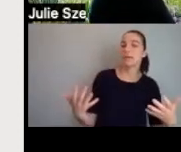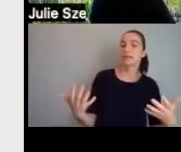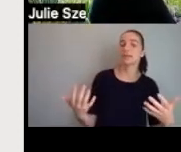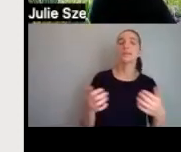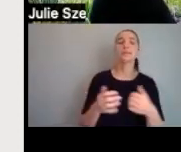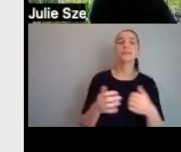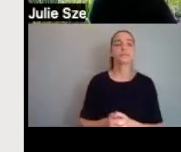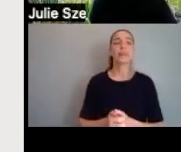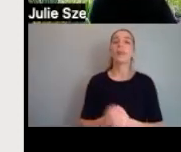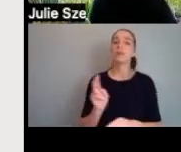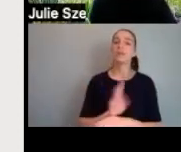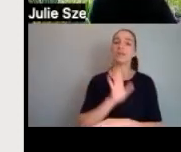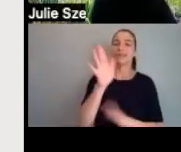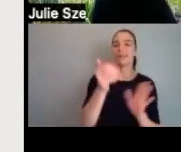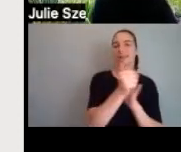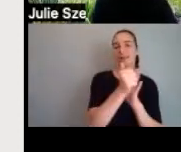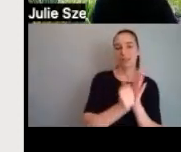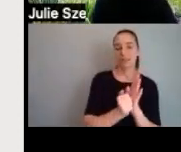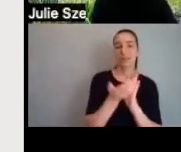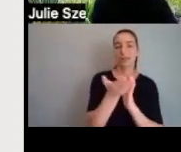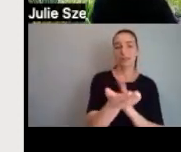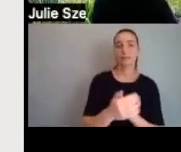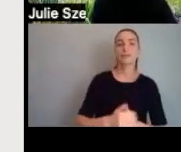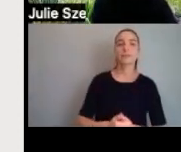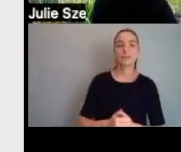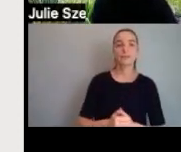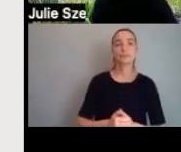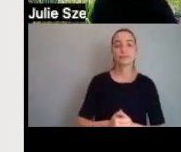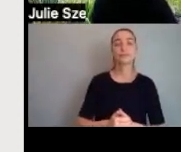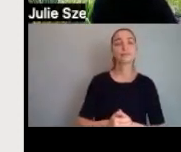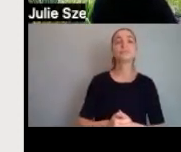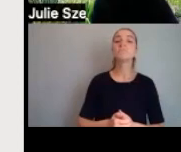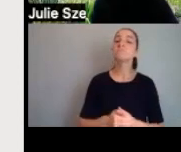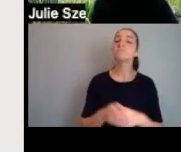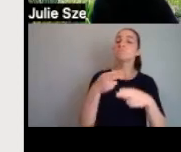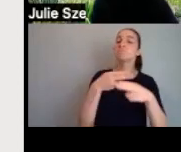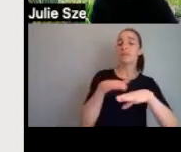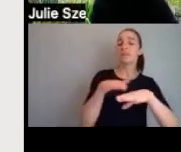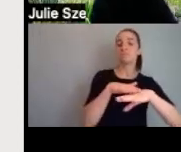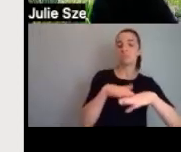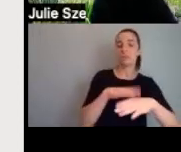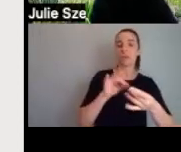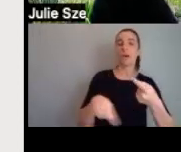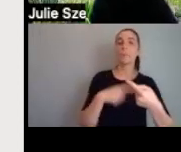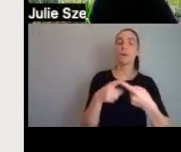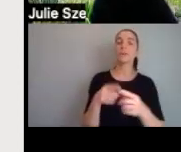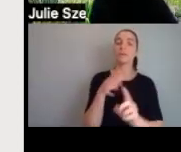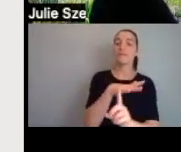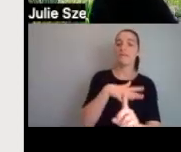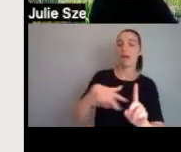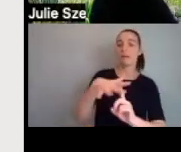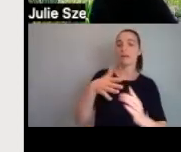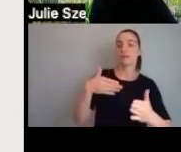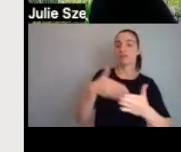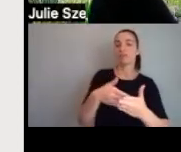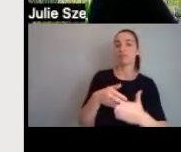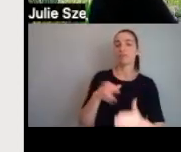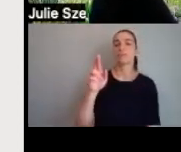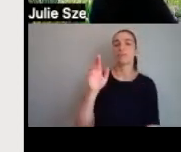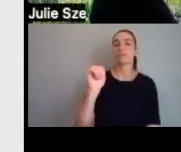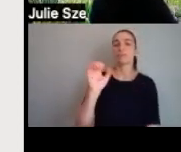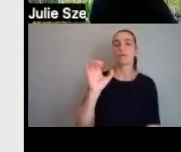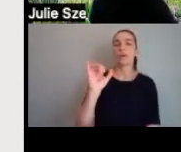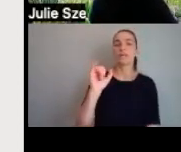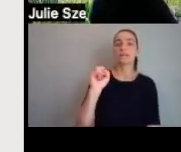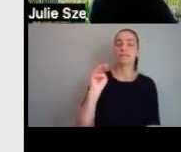to use this outline, um, to talk very briefly about environmental racism and climate injustice as a form of violence, um,